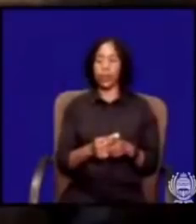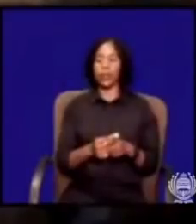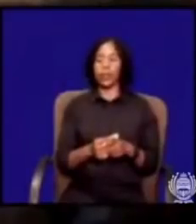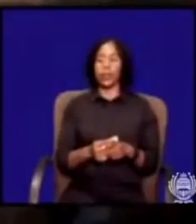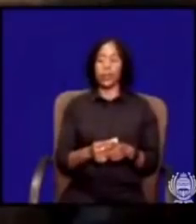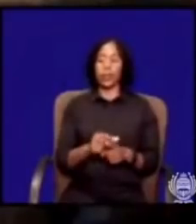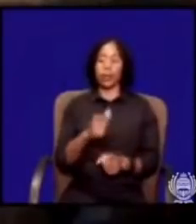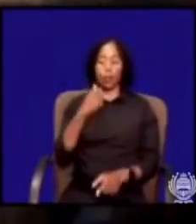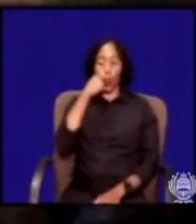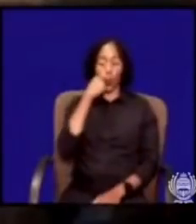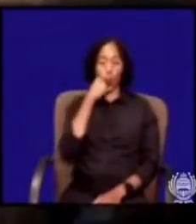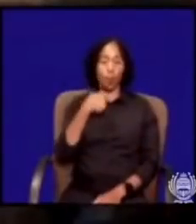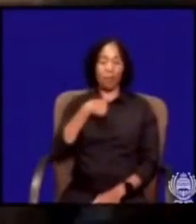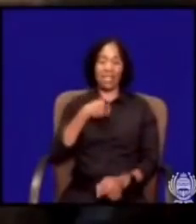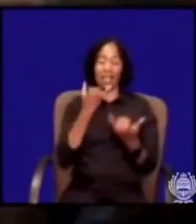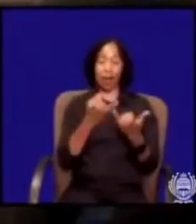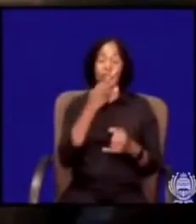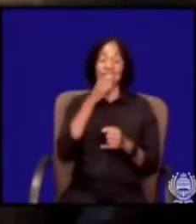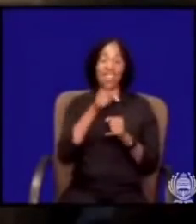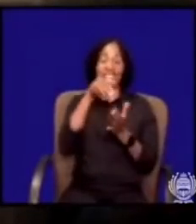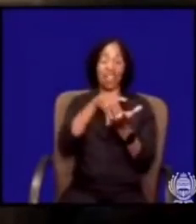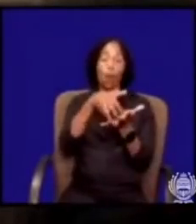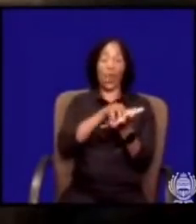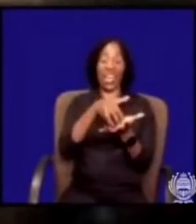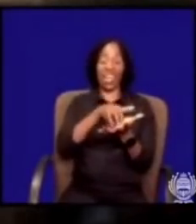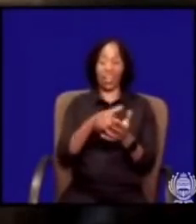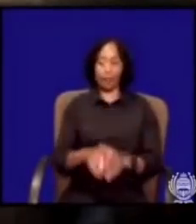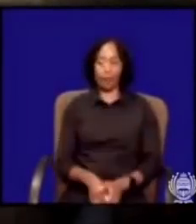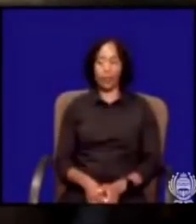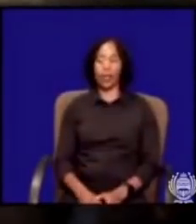These commitments, Deputy Speaker,